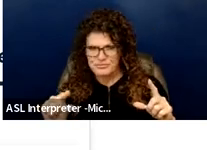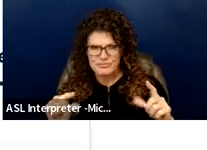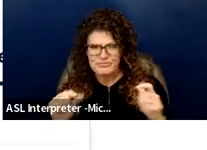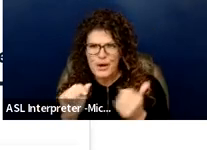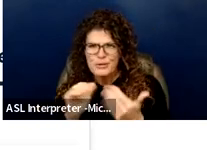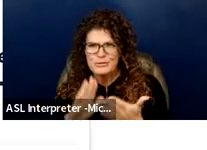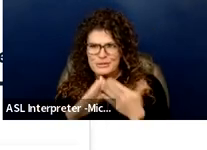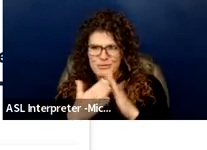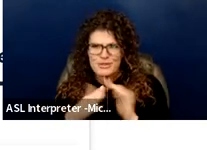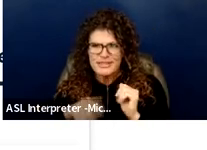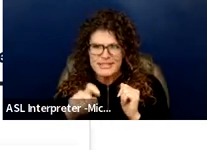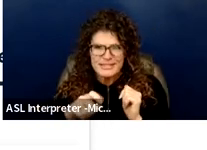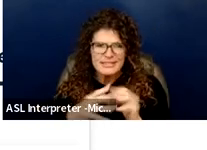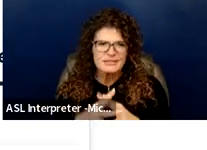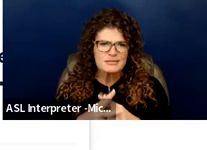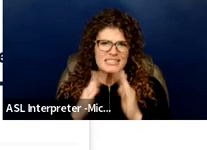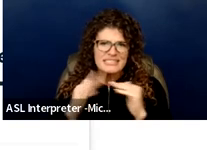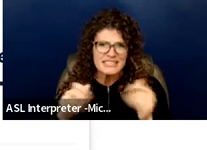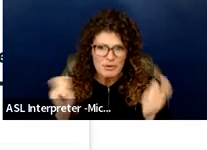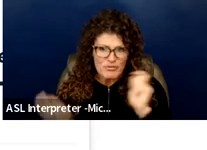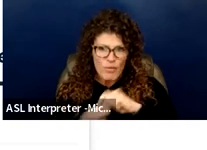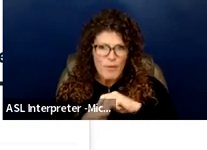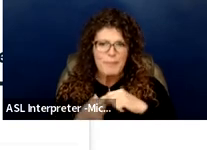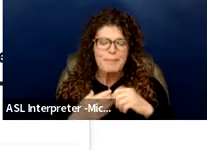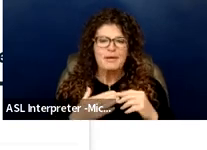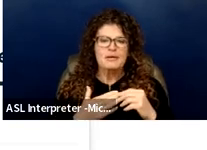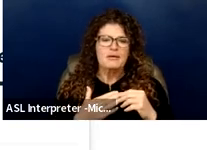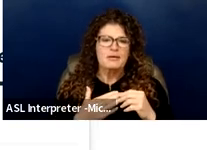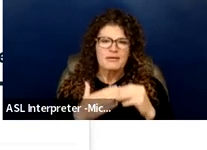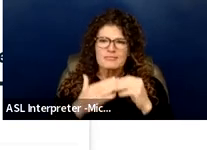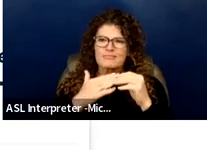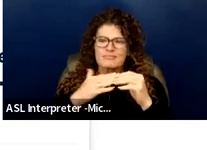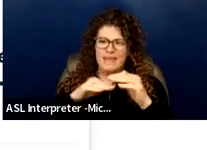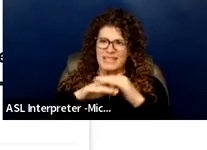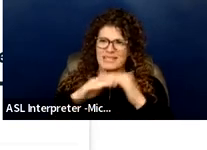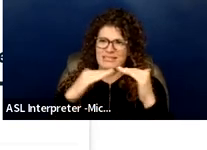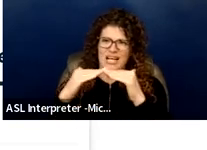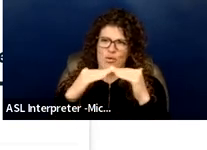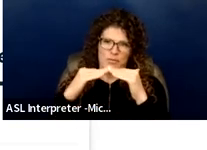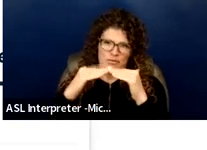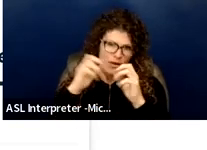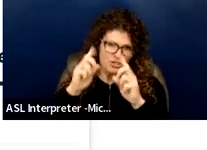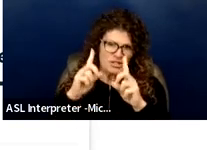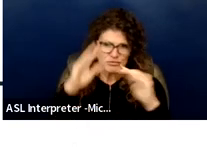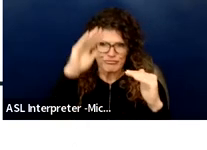community needs, systemic reform, and providing equitable access to education. And